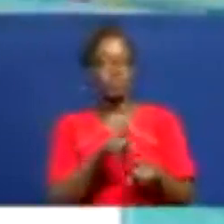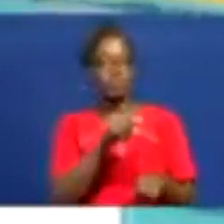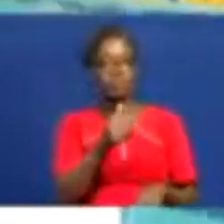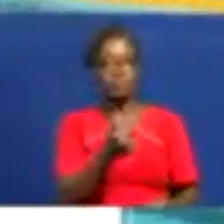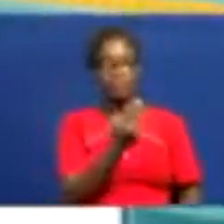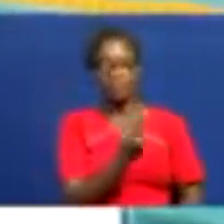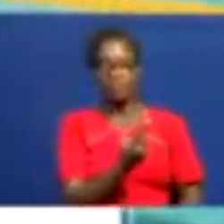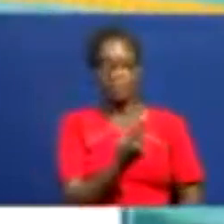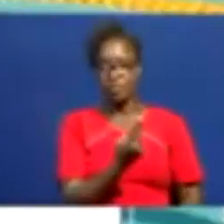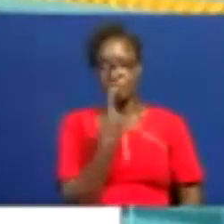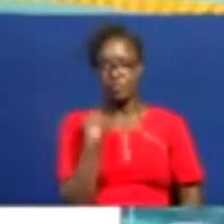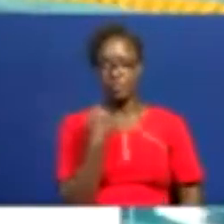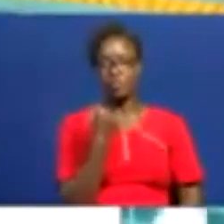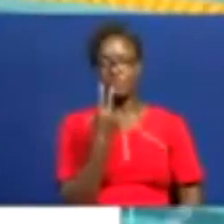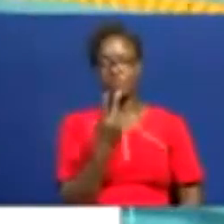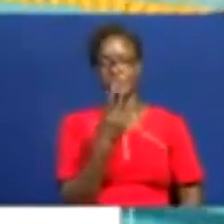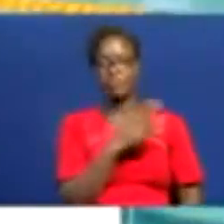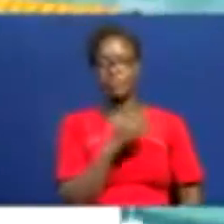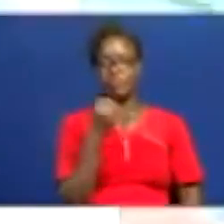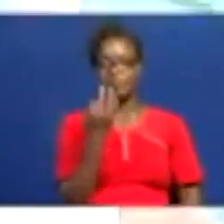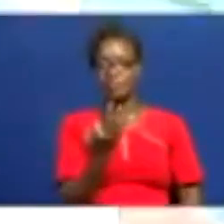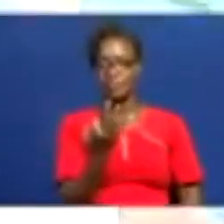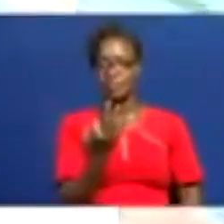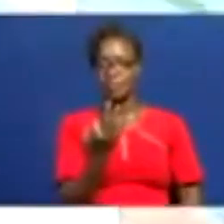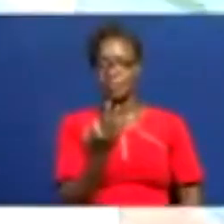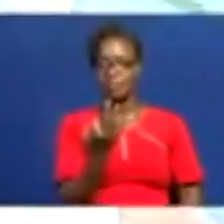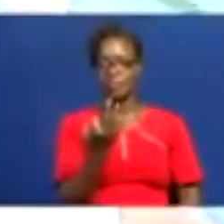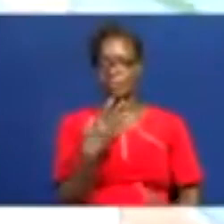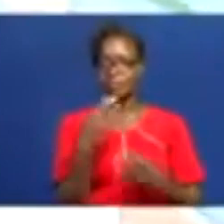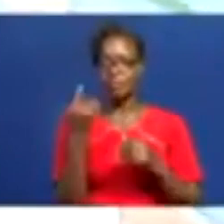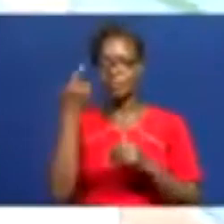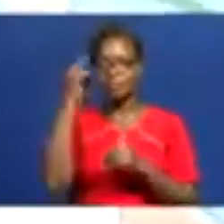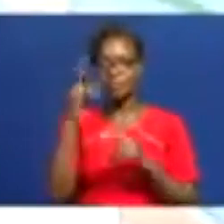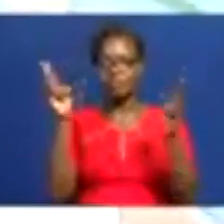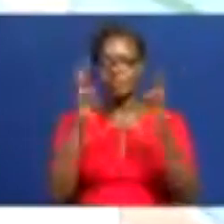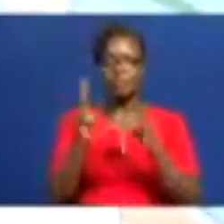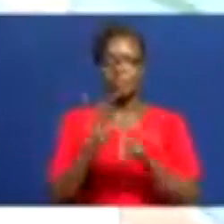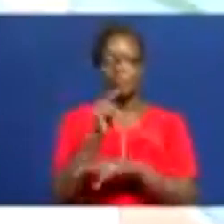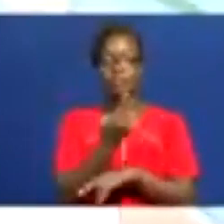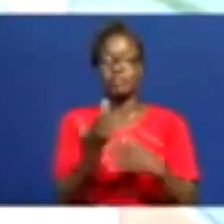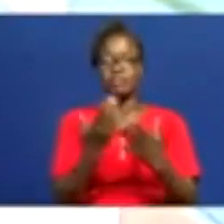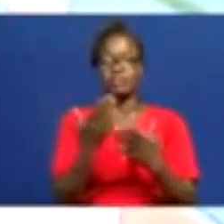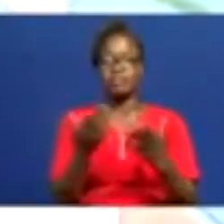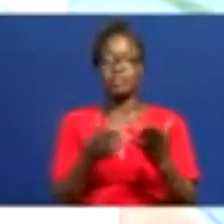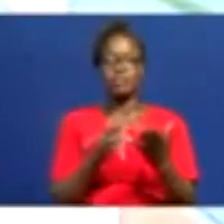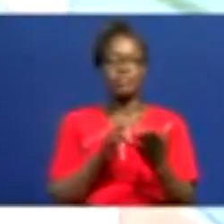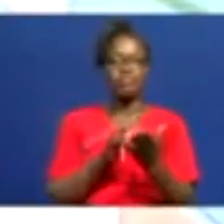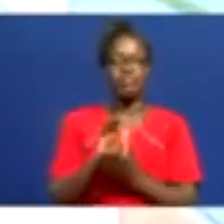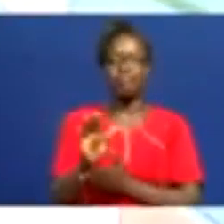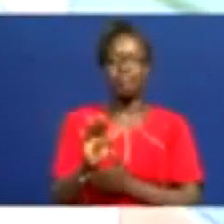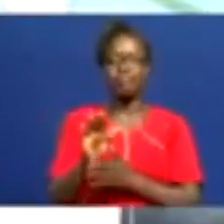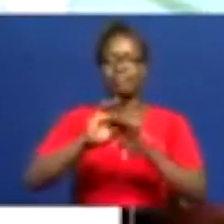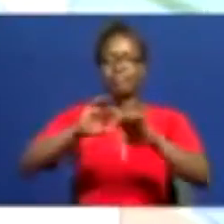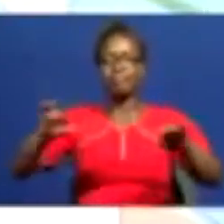Roy Irungu wakimaliza nafasi za pili na tatu mtawalia. I've ever gone for an international event where we were suspended and when the